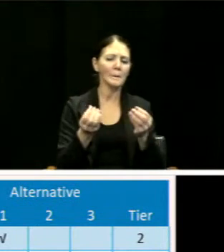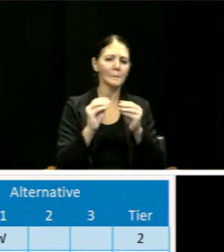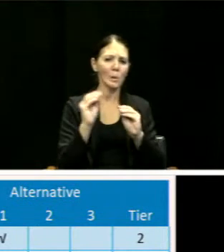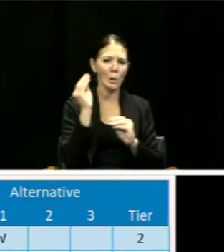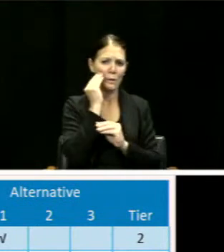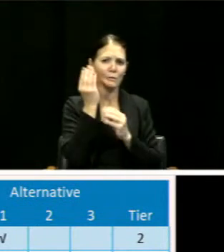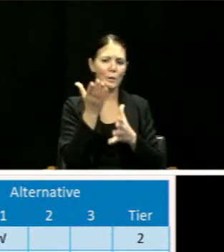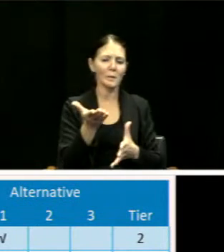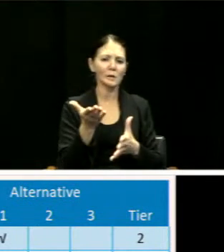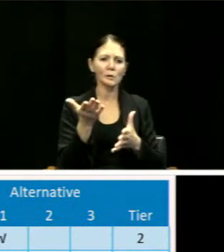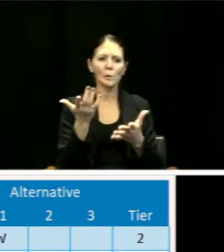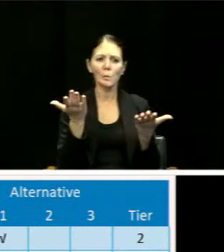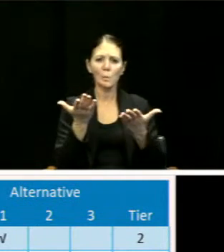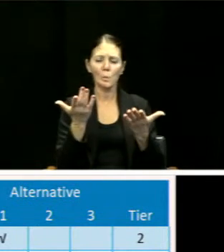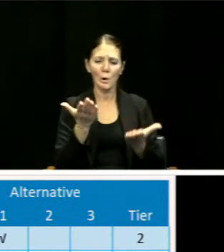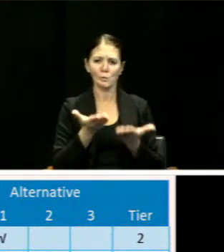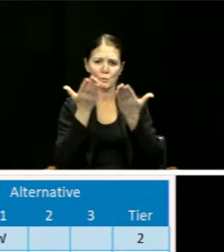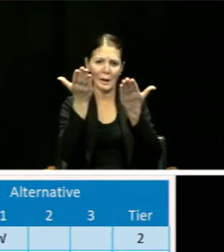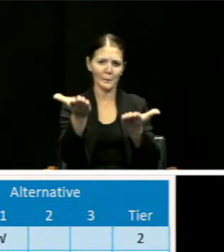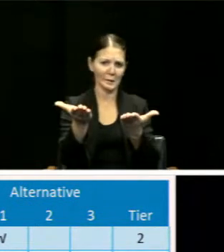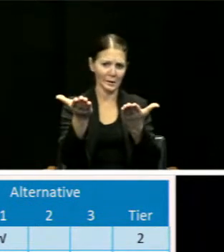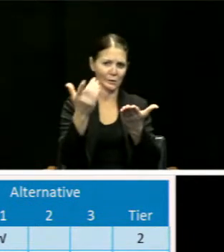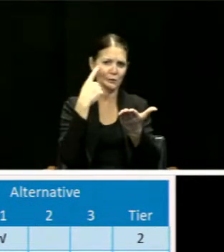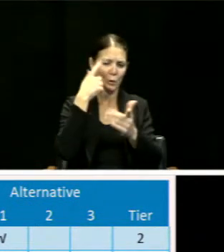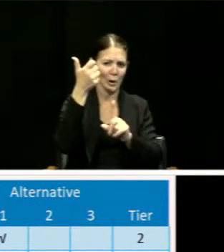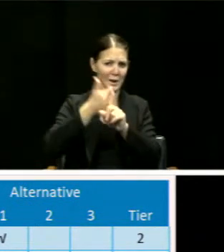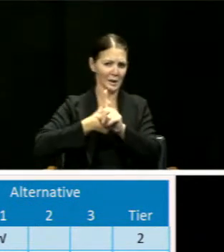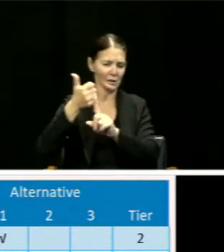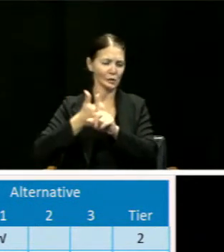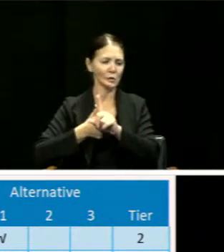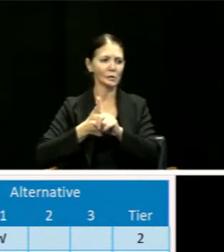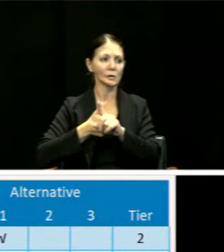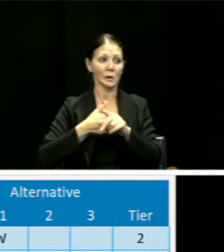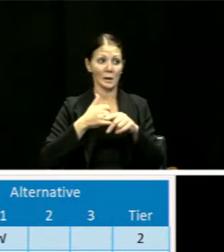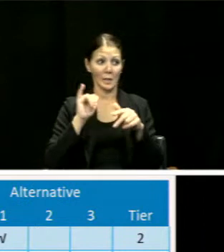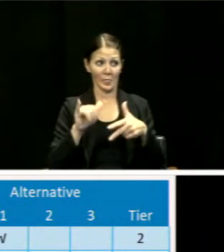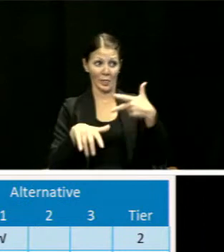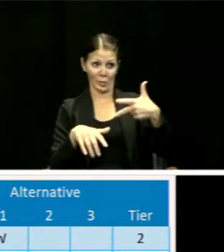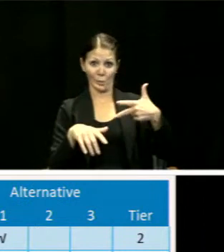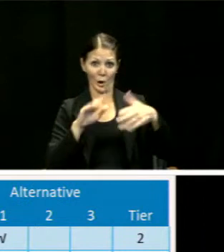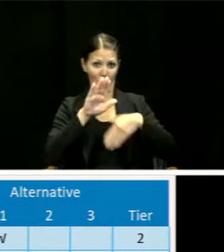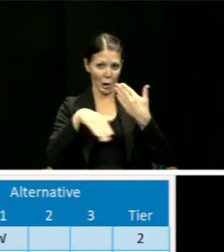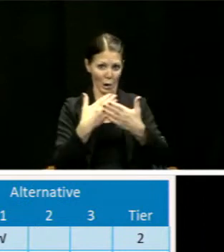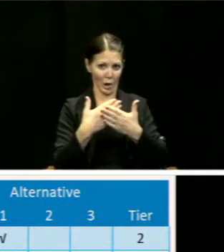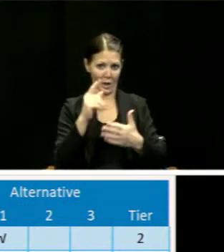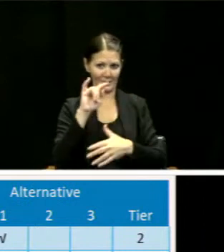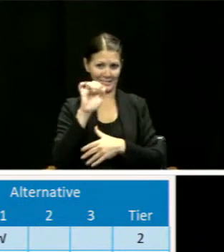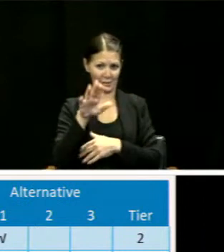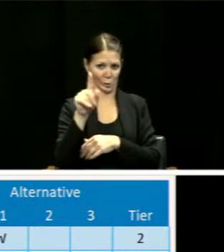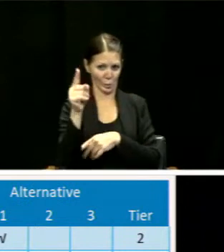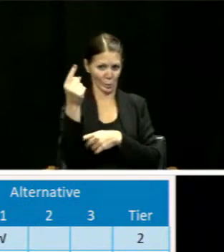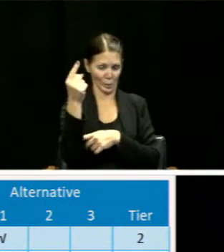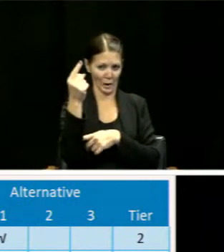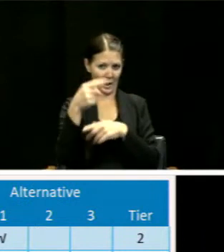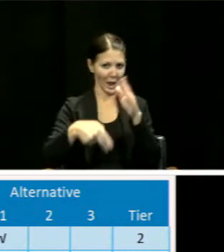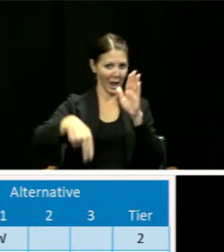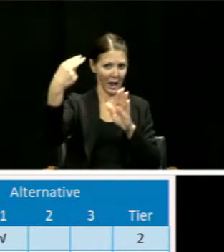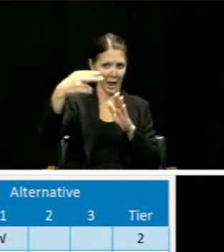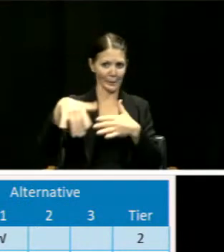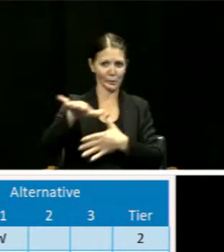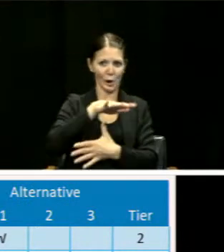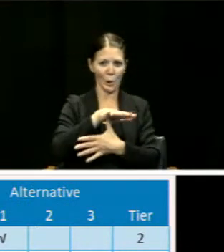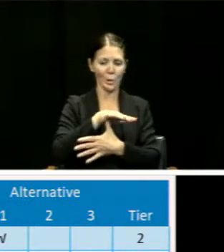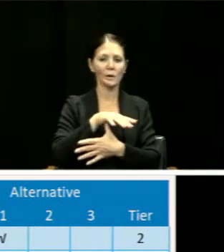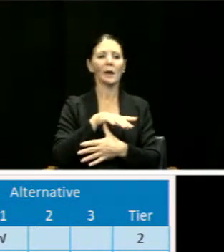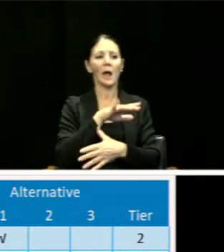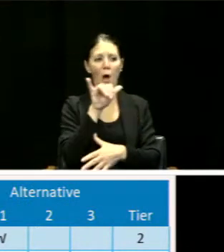information on what's being recommended for each. These are all 3 are tier 1. And they're also in the 3 different